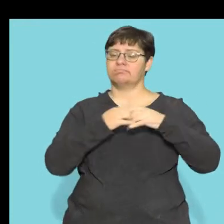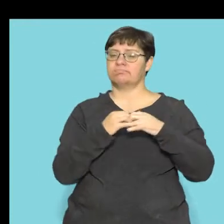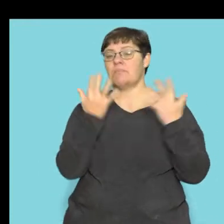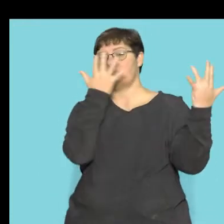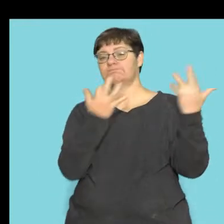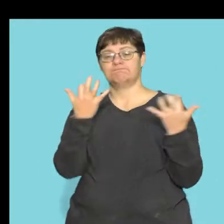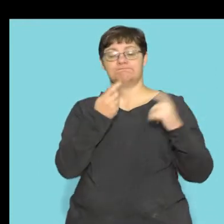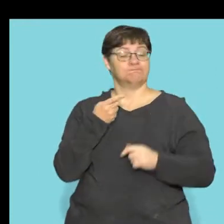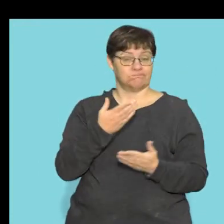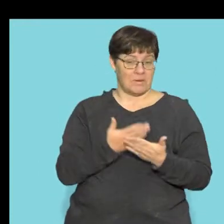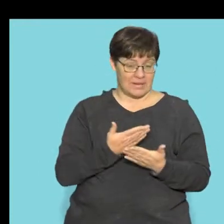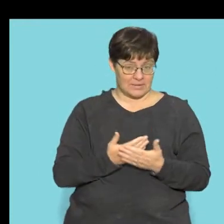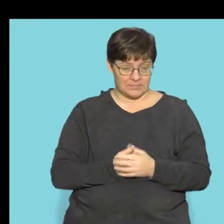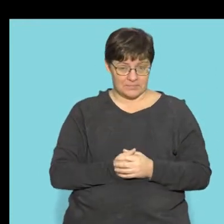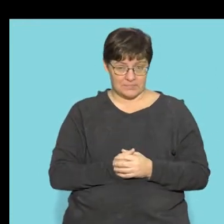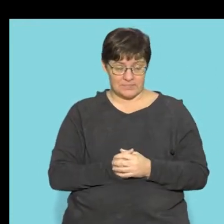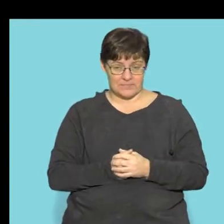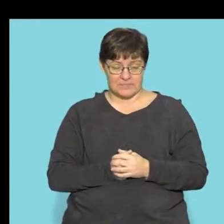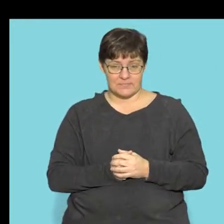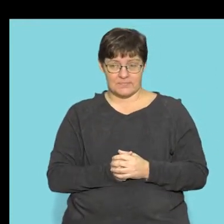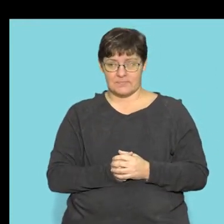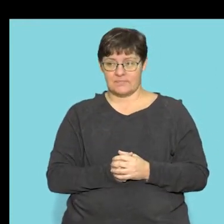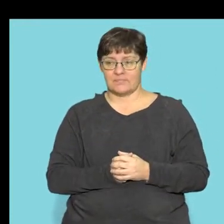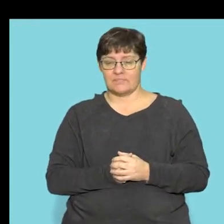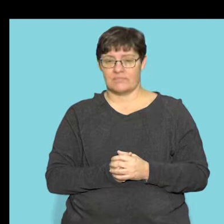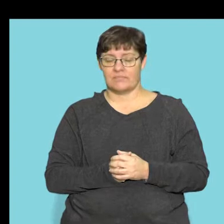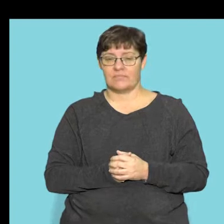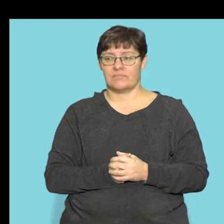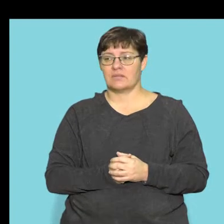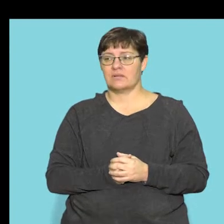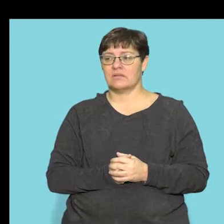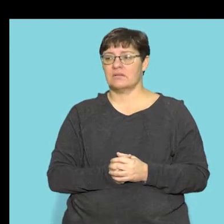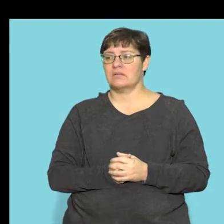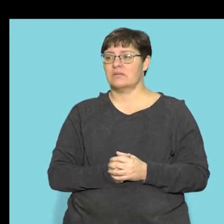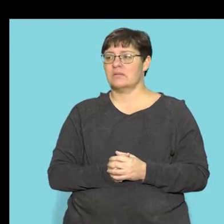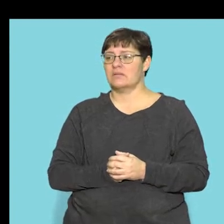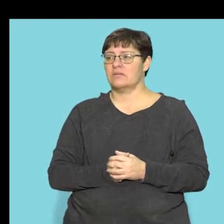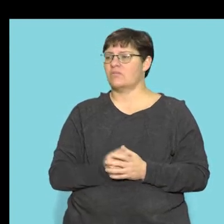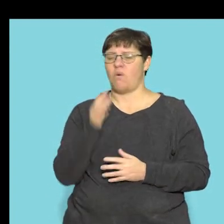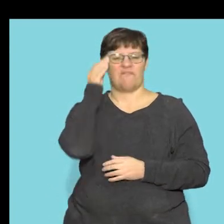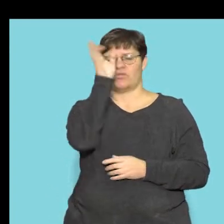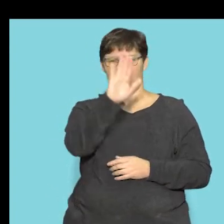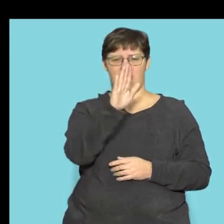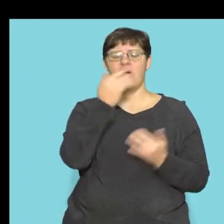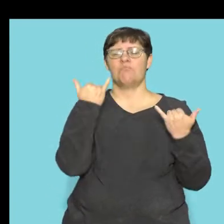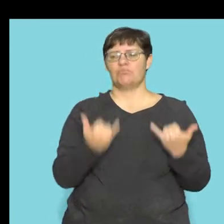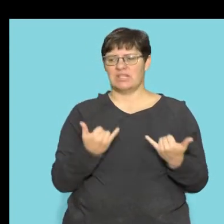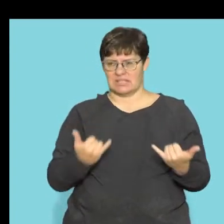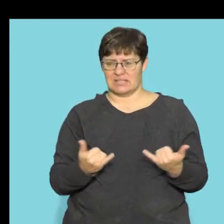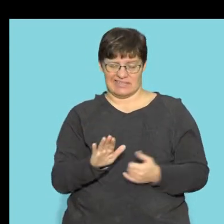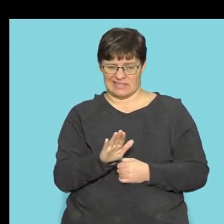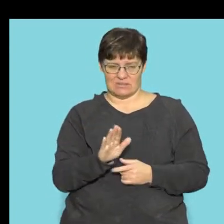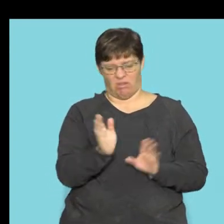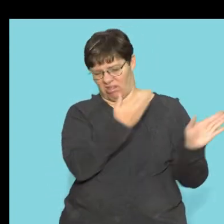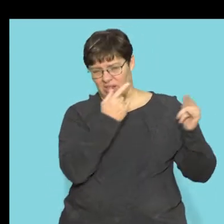to calculate the present value annuity, not really the future value, because remember, future